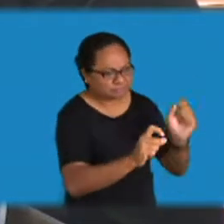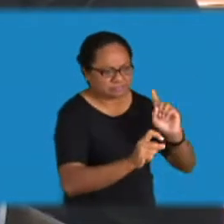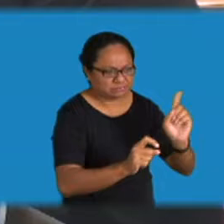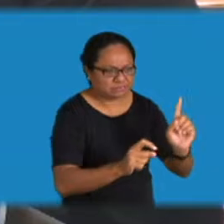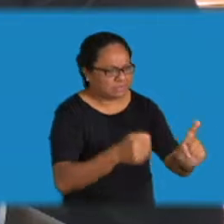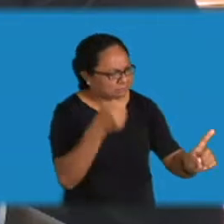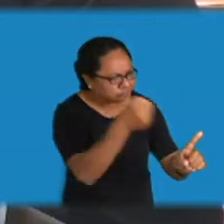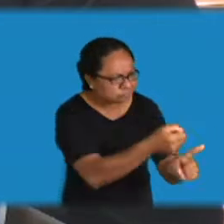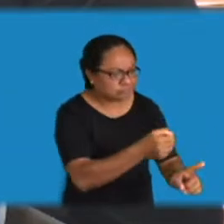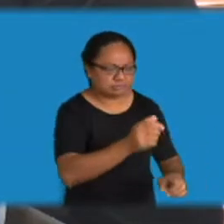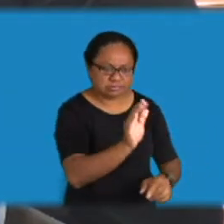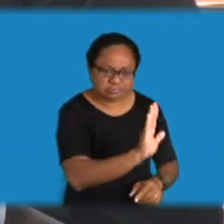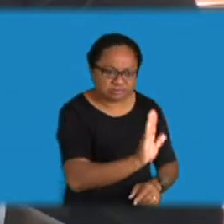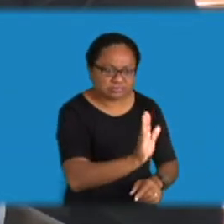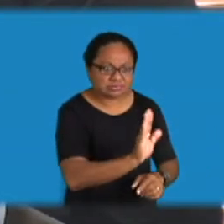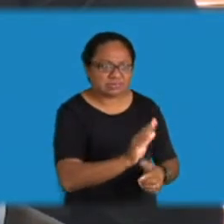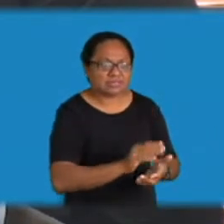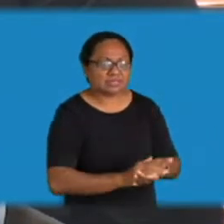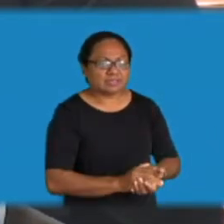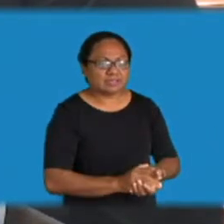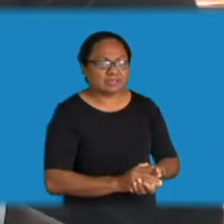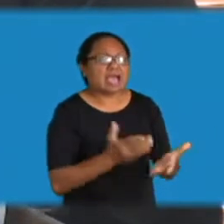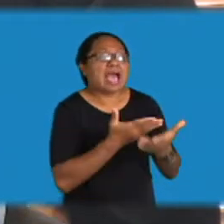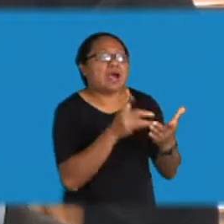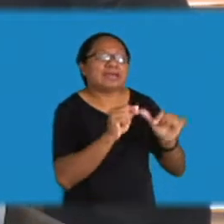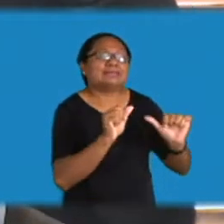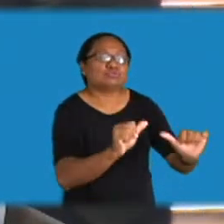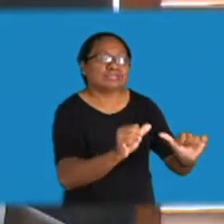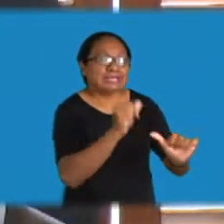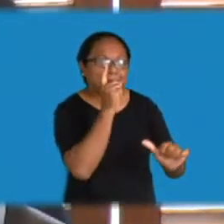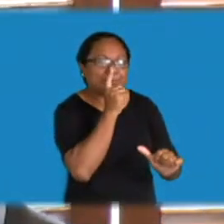brutality in regards to raids under this Operation Dabrak?